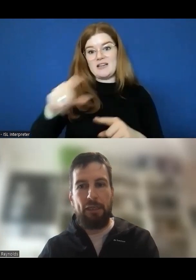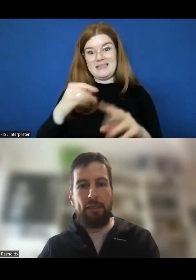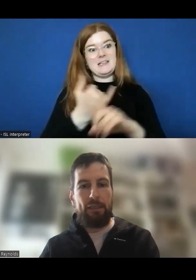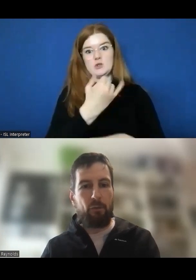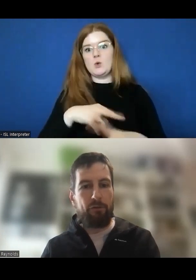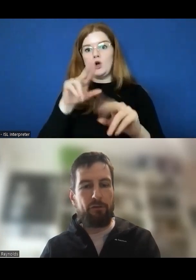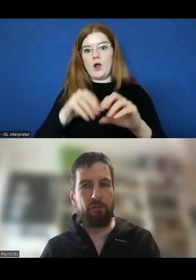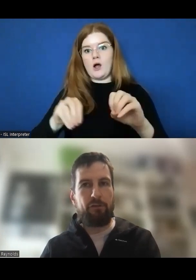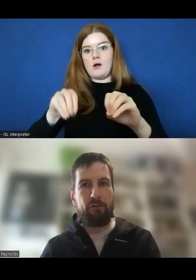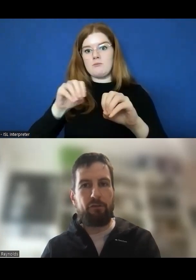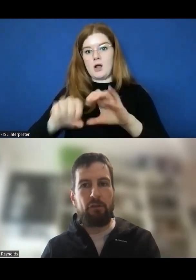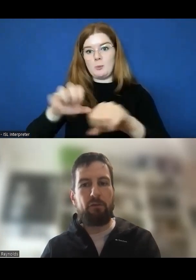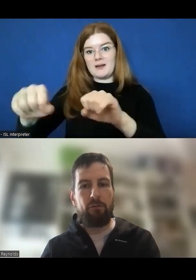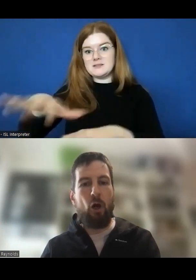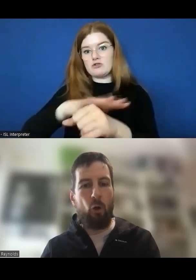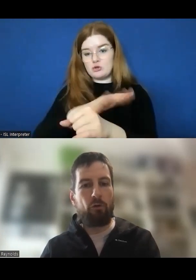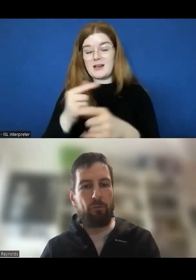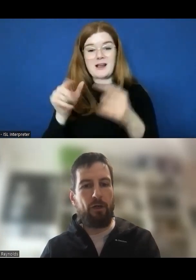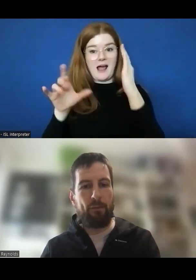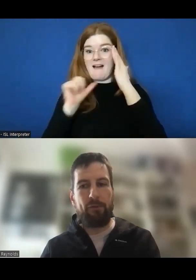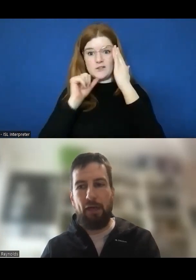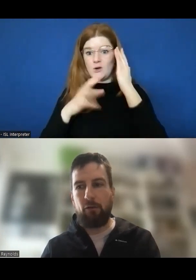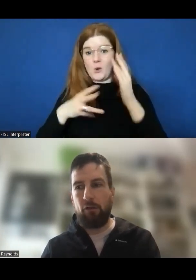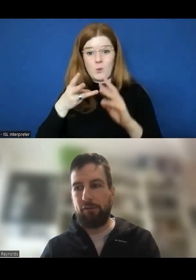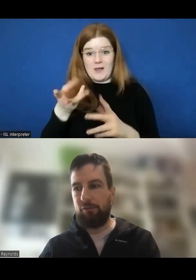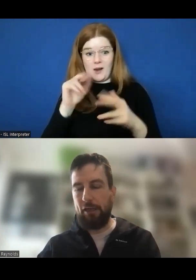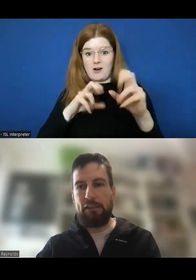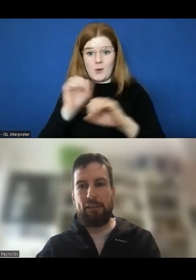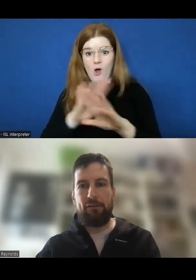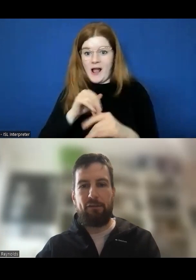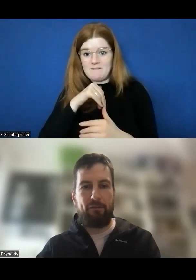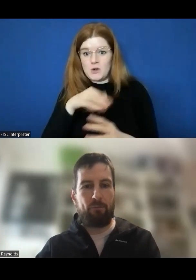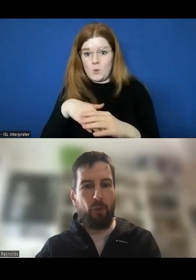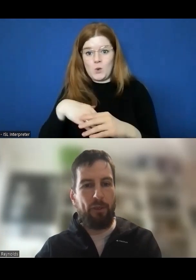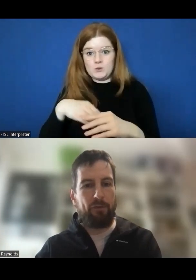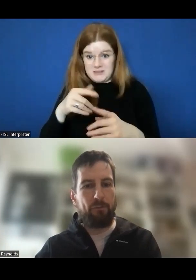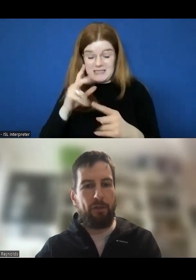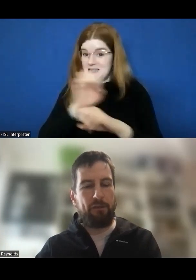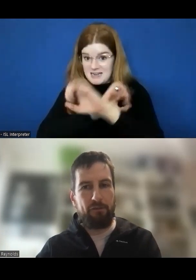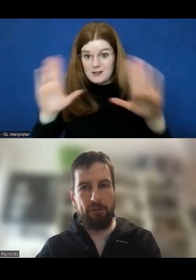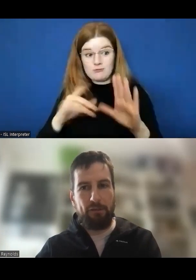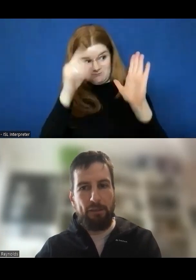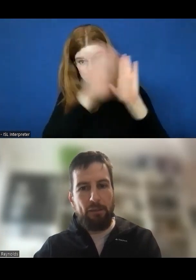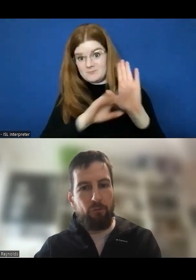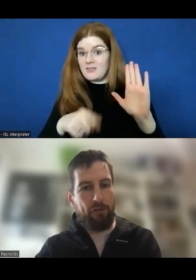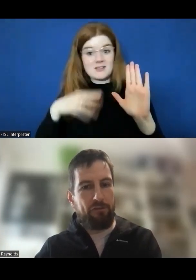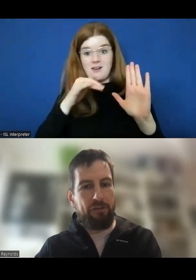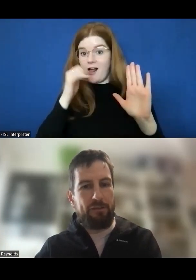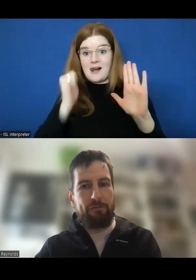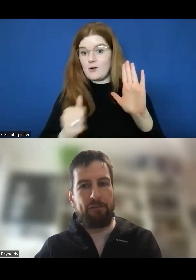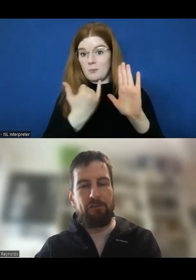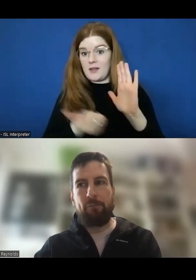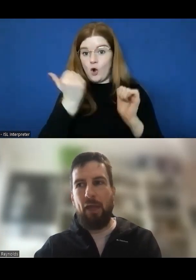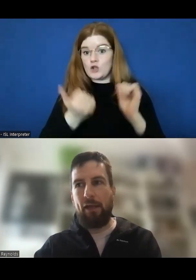territory, there's no room for argument at all. It's very clear that this is prohibited by the Fourth